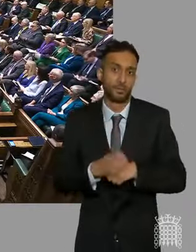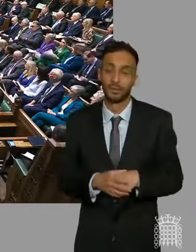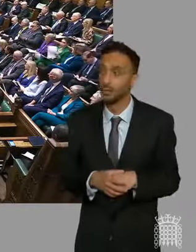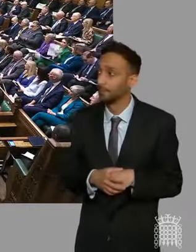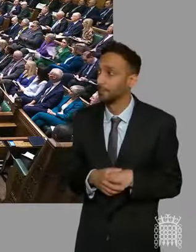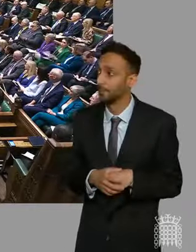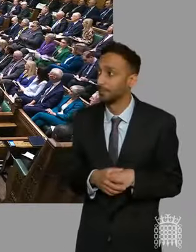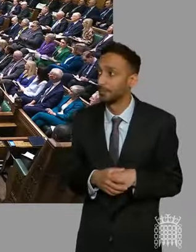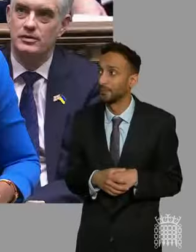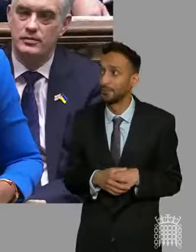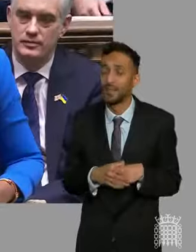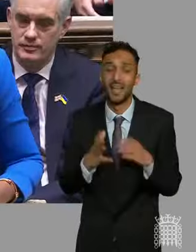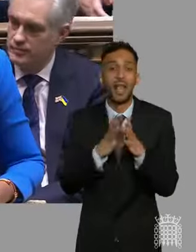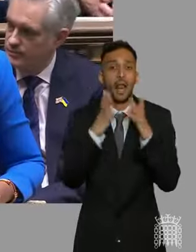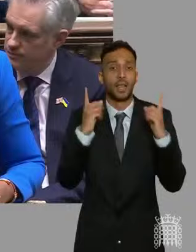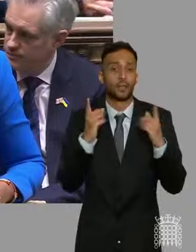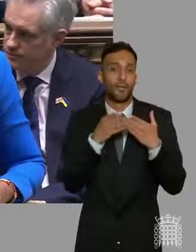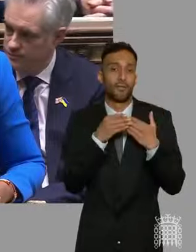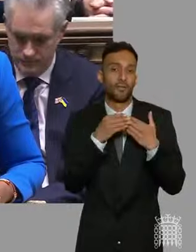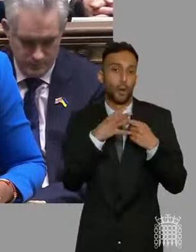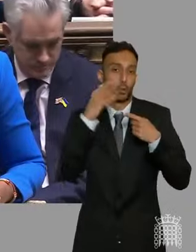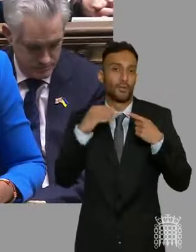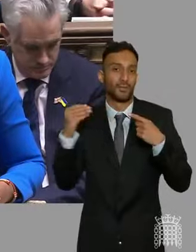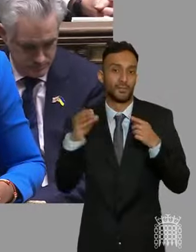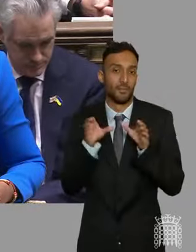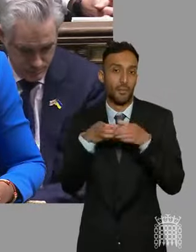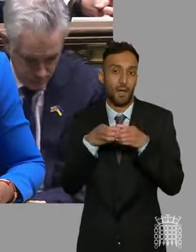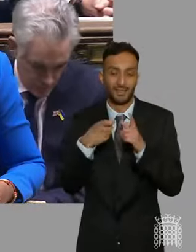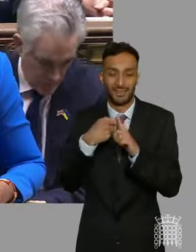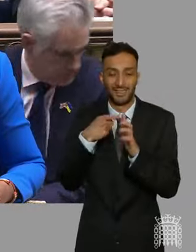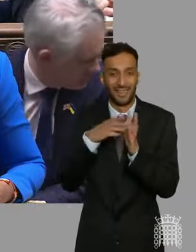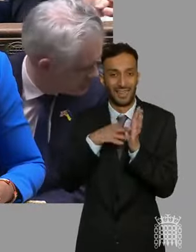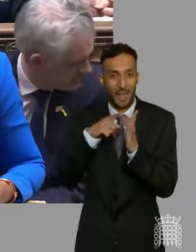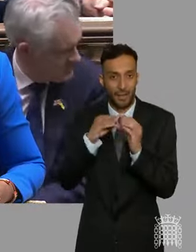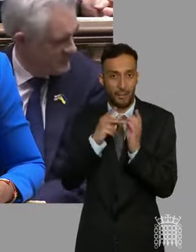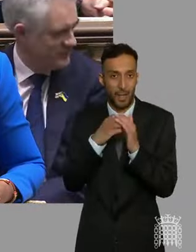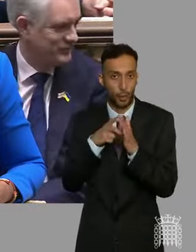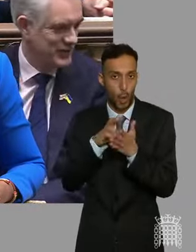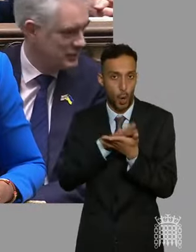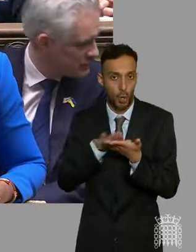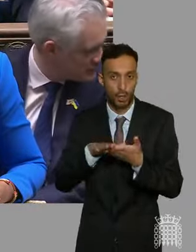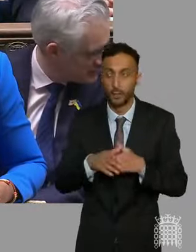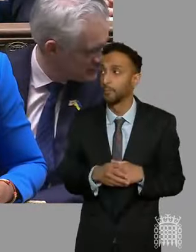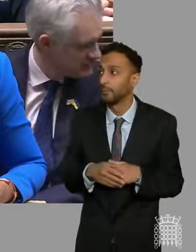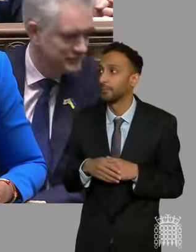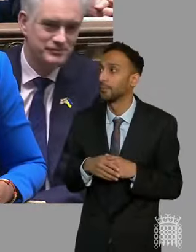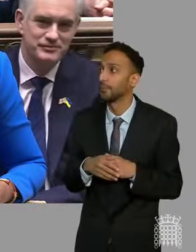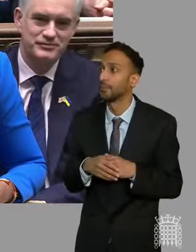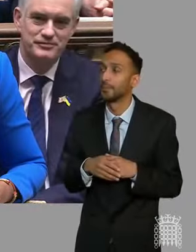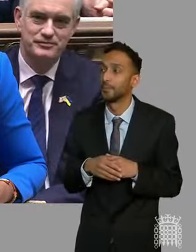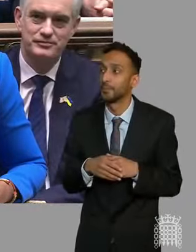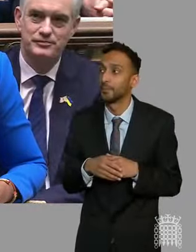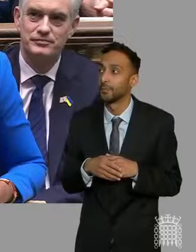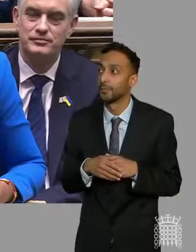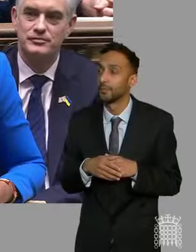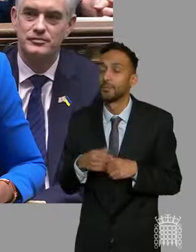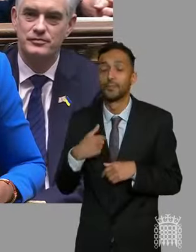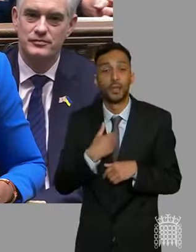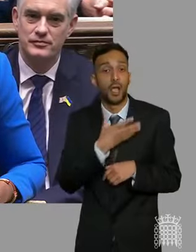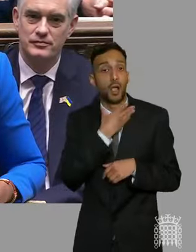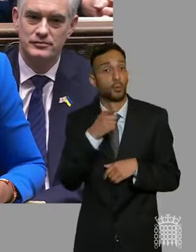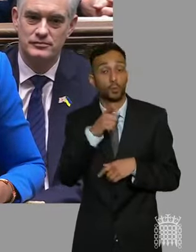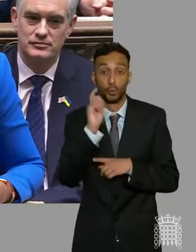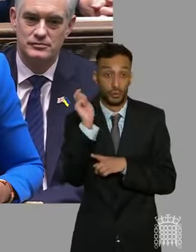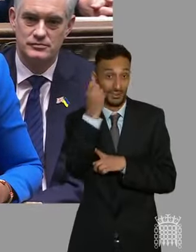Thank you, Mr. Speaker. Mr. Speaker, I wish the Prime Minister every success on his trip to Washington. The visit to see President